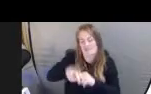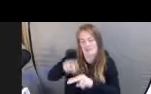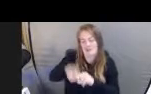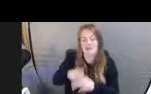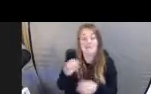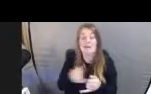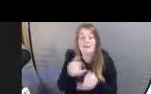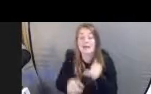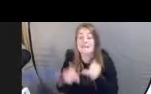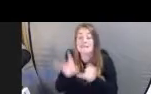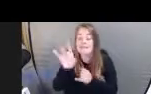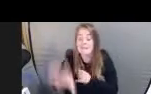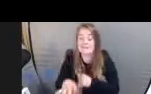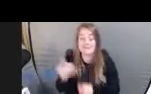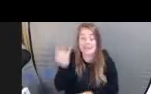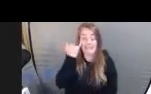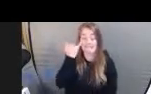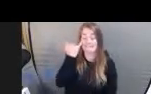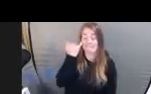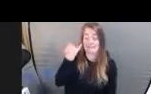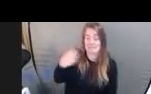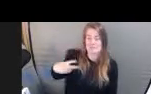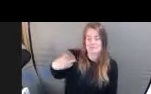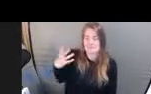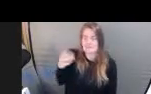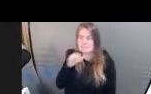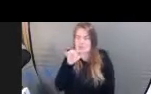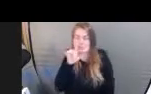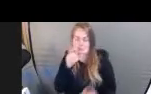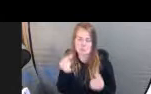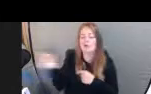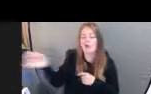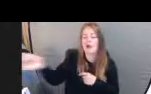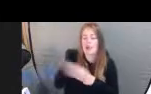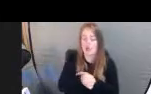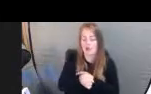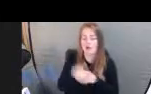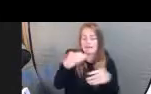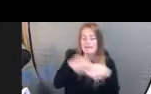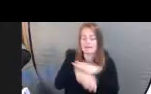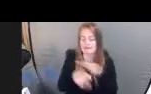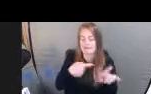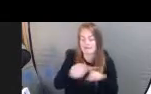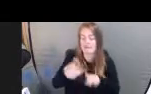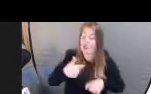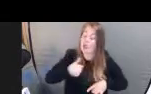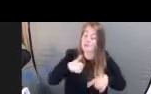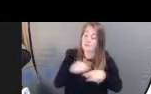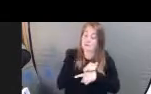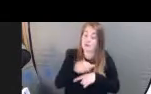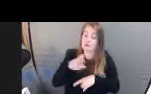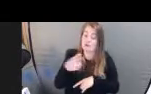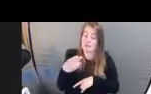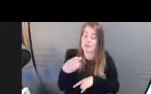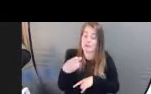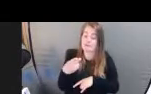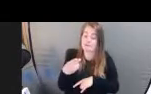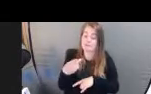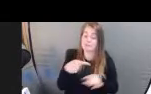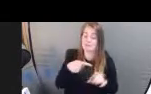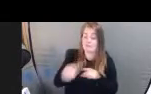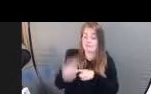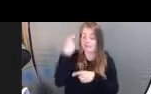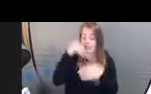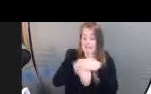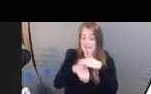is when in doubt, you can hire an accessibility professional. I myself am a trained Rick Hansen accessibility professional,